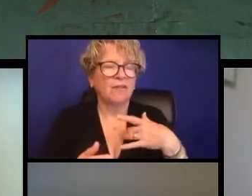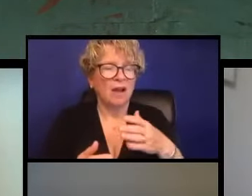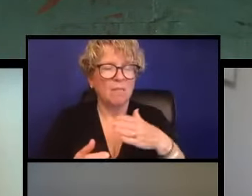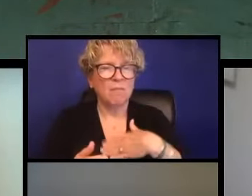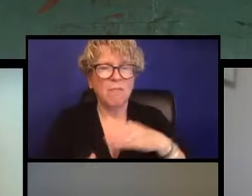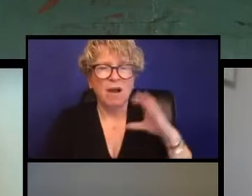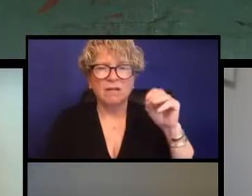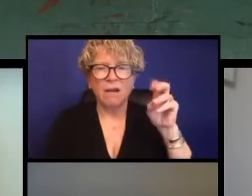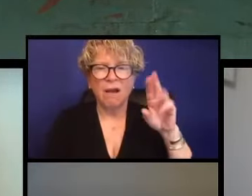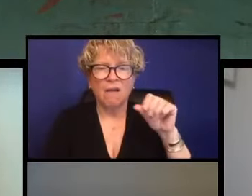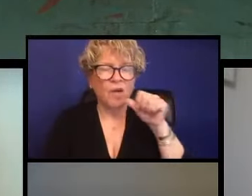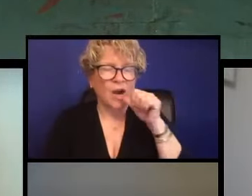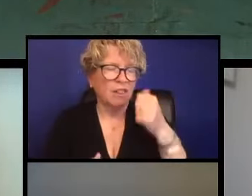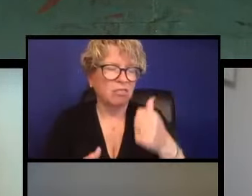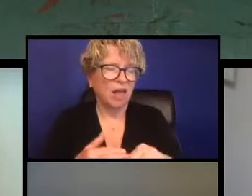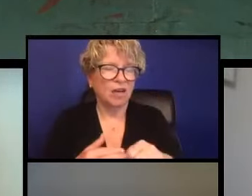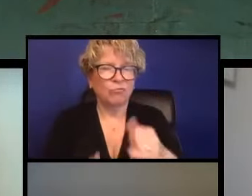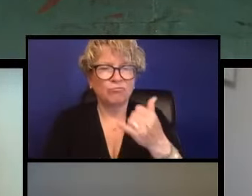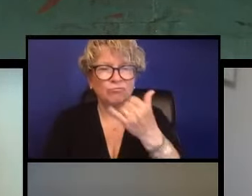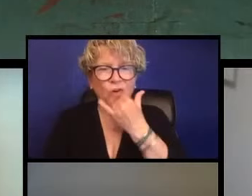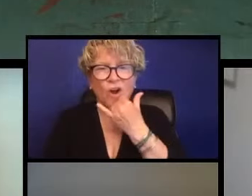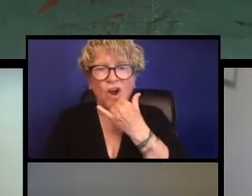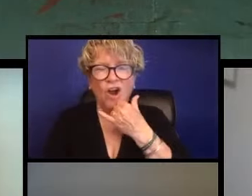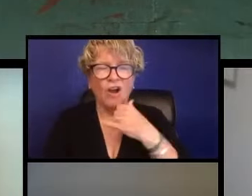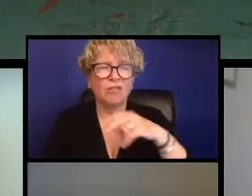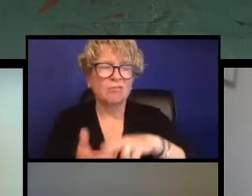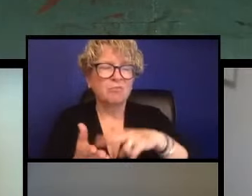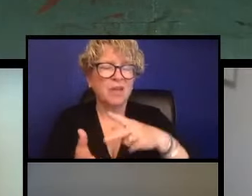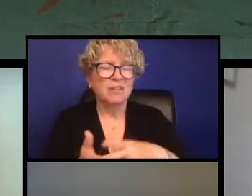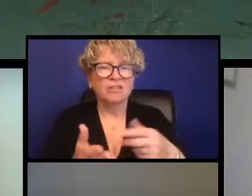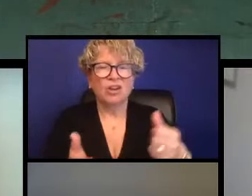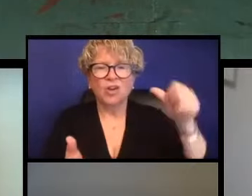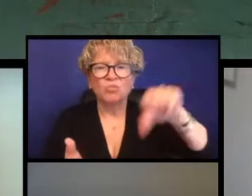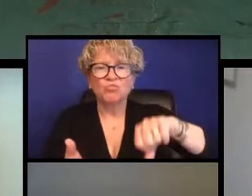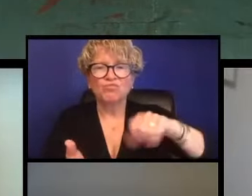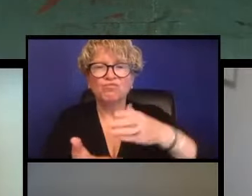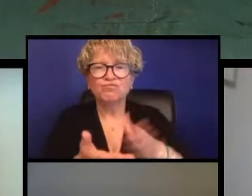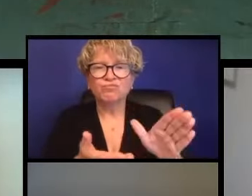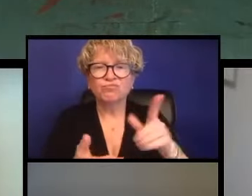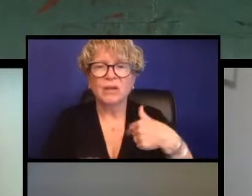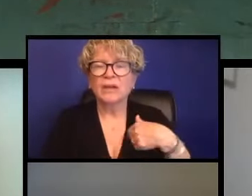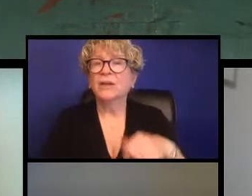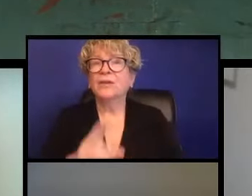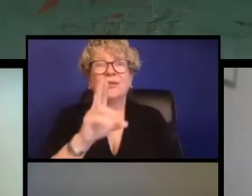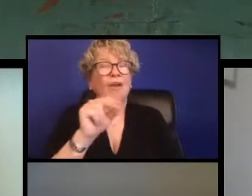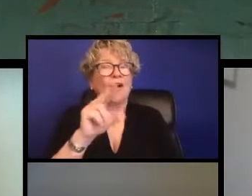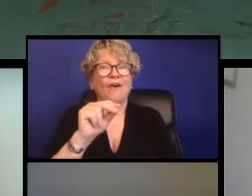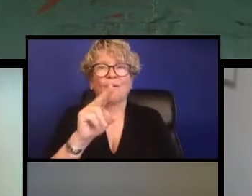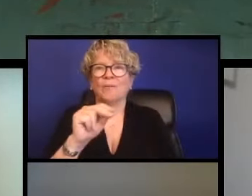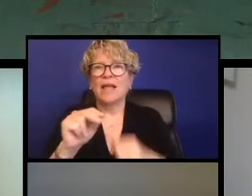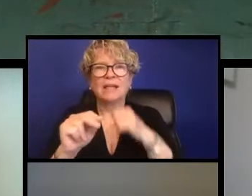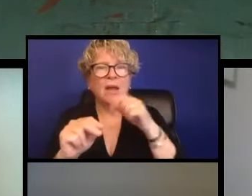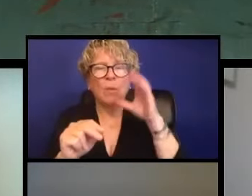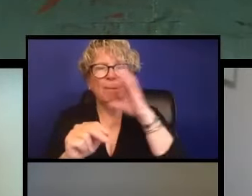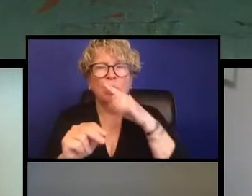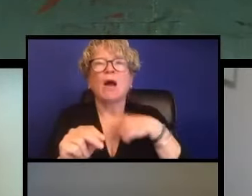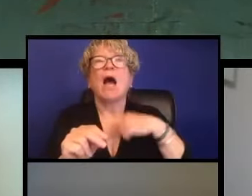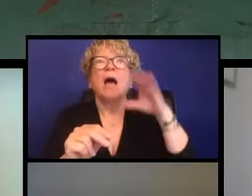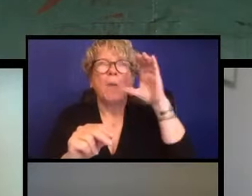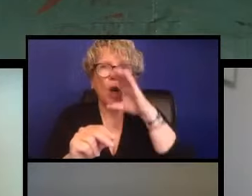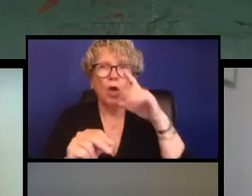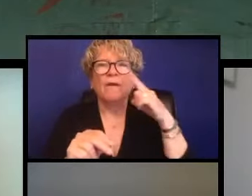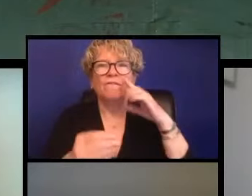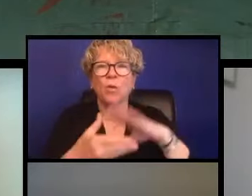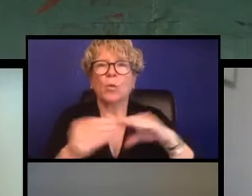that's not what I'm looking for. I'm looking for a story that's going to move me in whatever way. I think it's